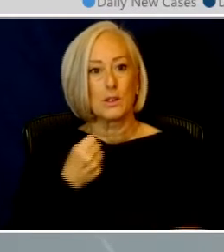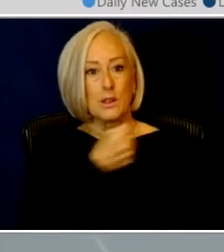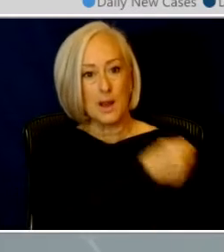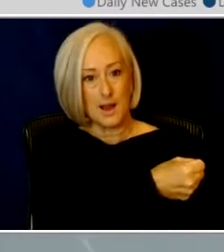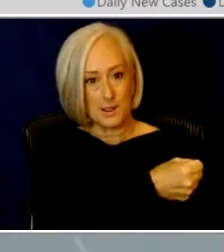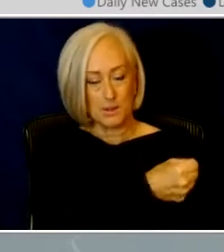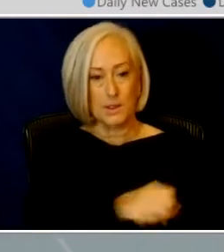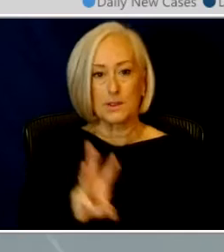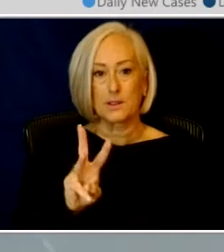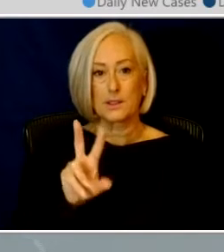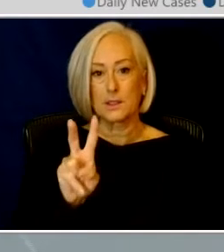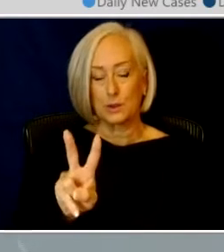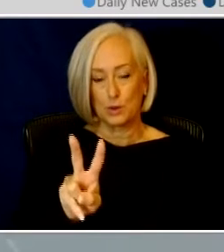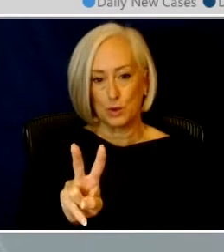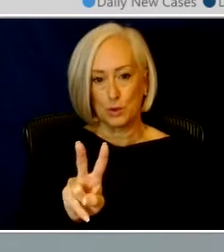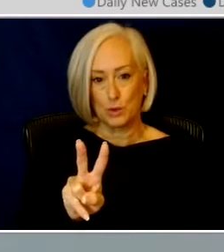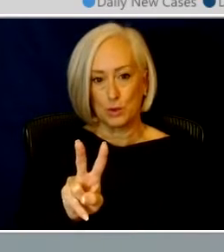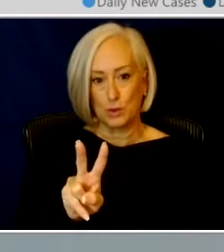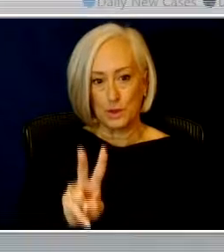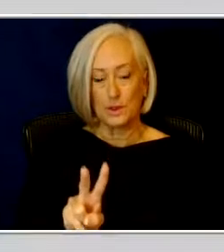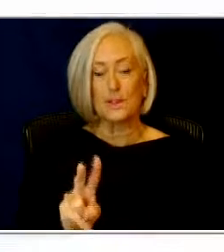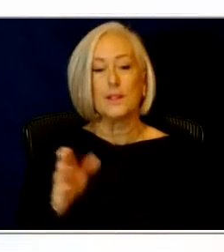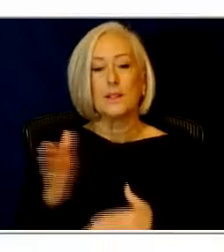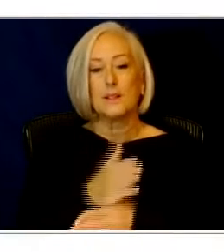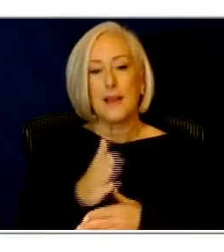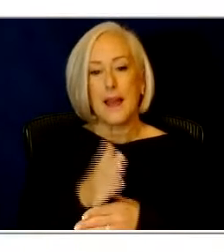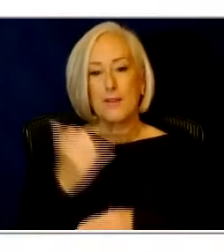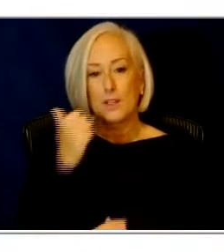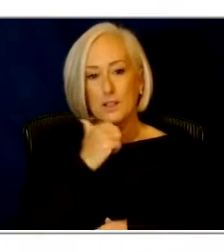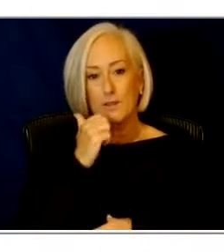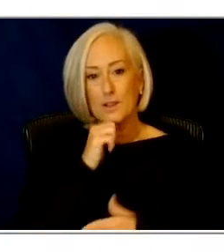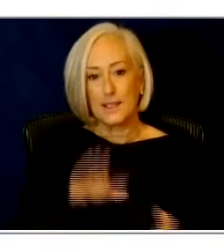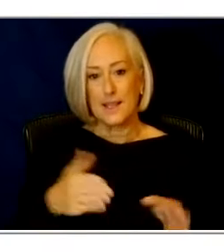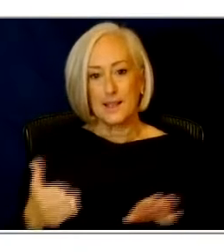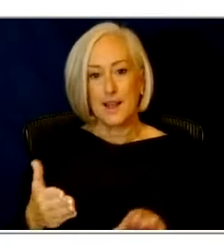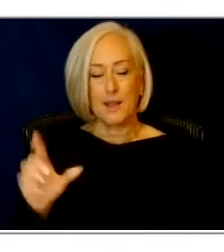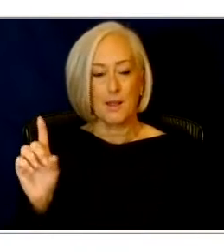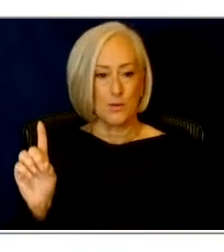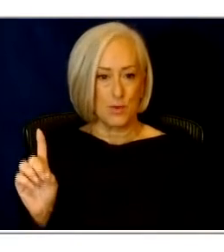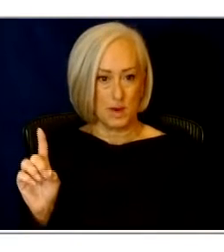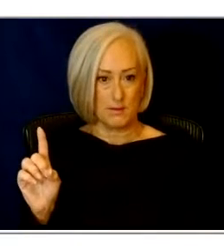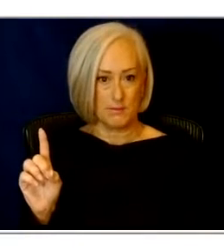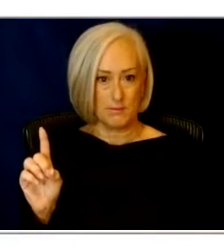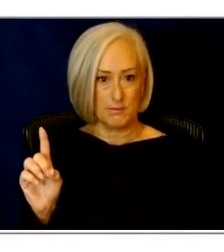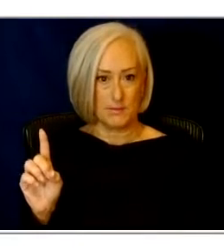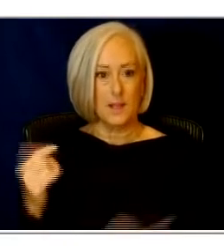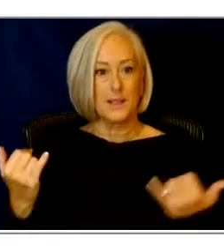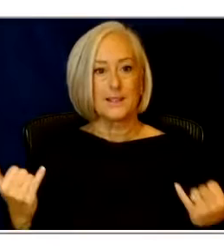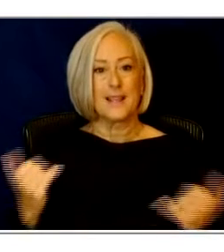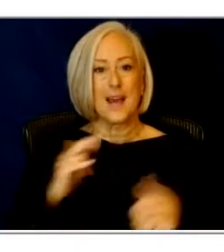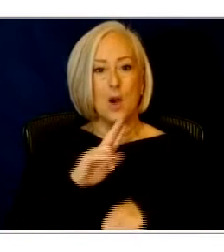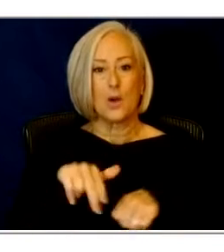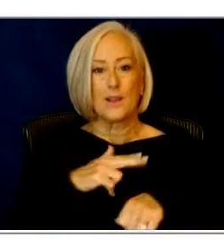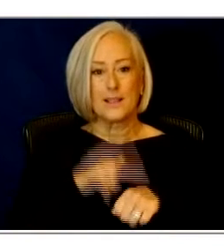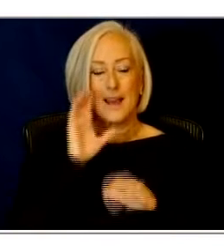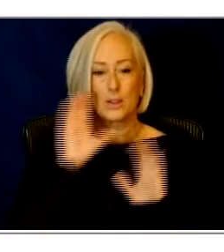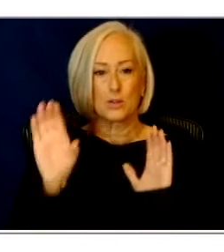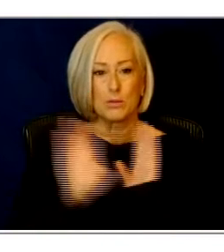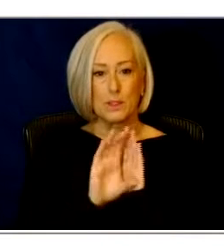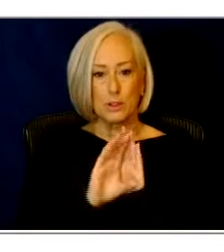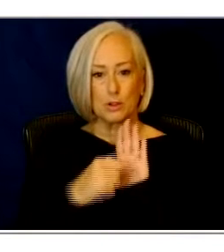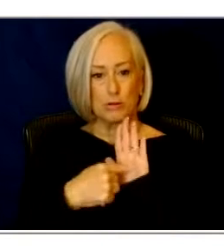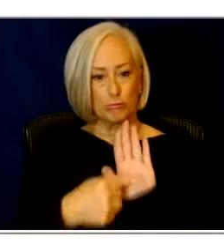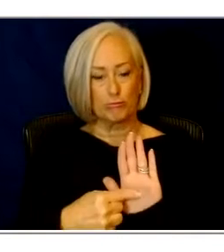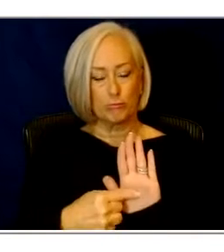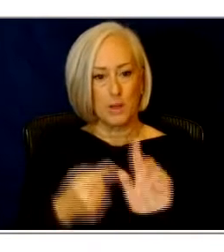new deaths is at 1. Now here's a look at the national picture in this current heat map from the New York Times. You know, this map